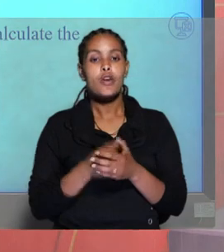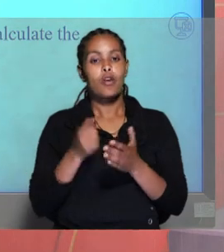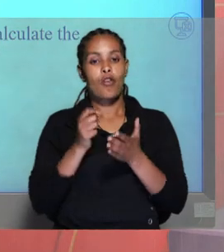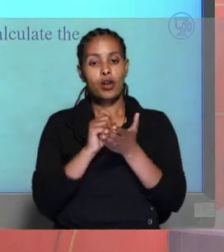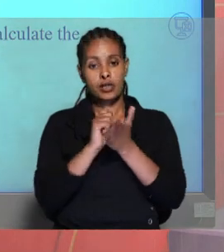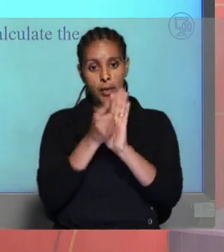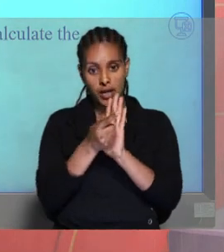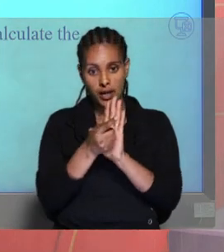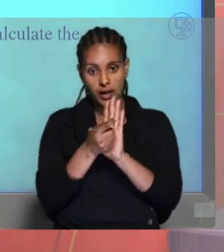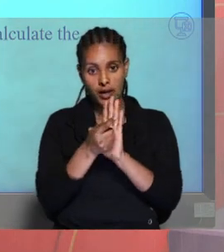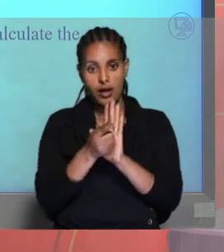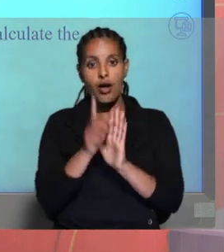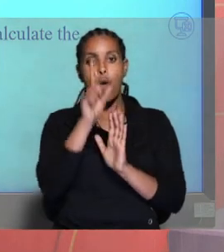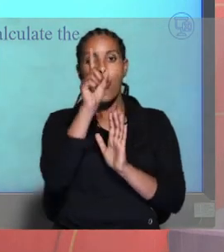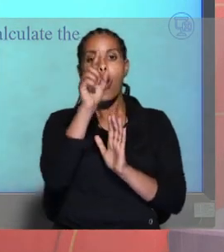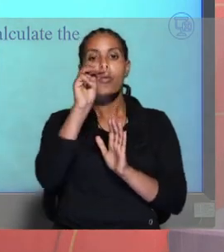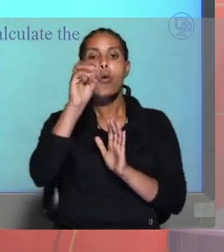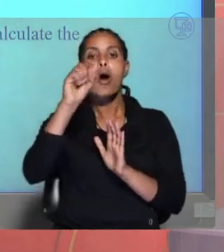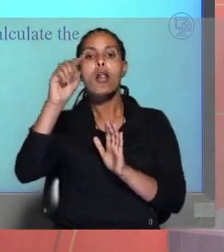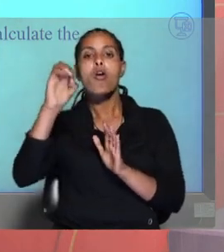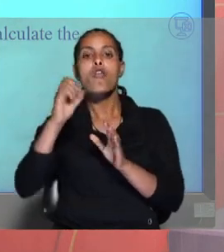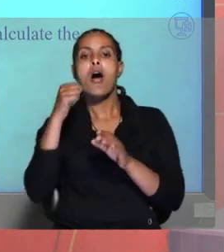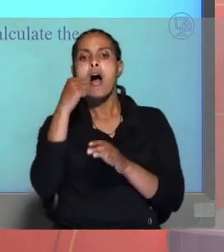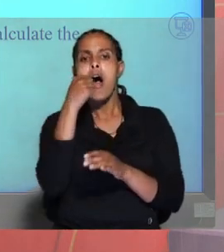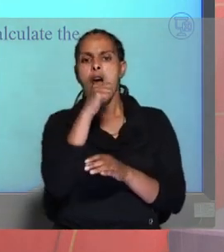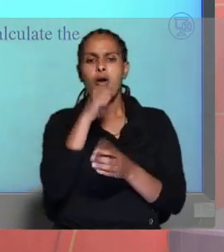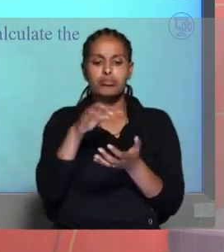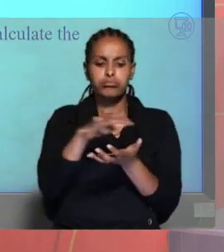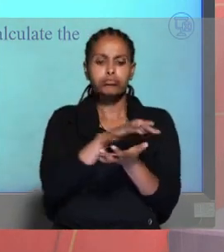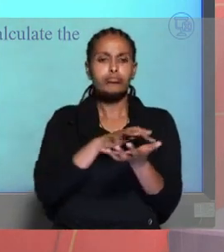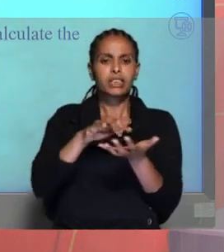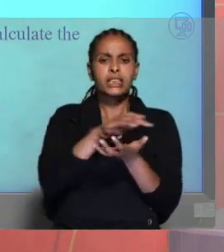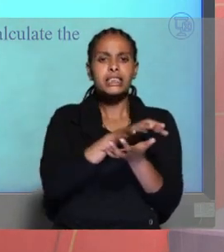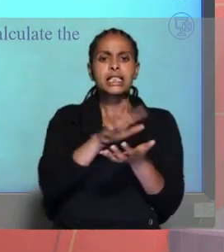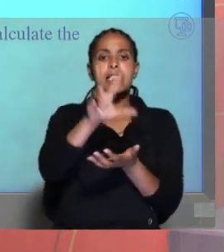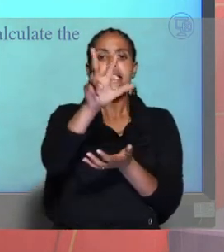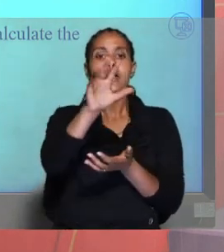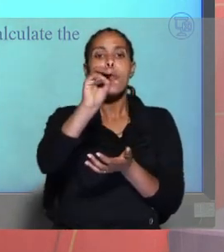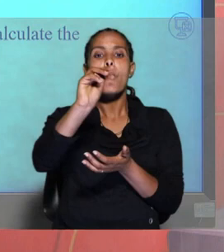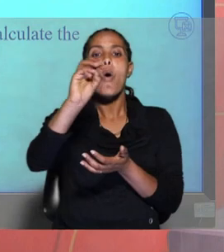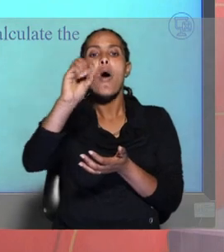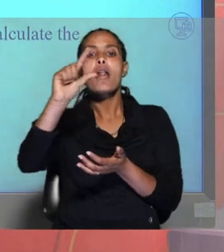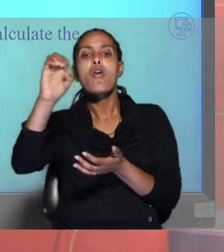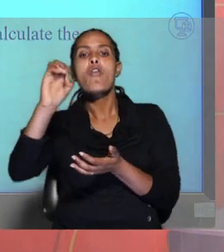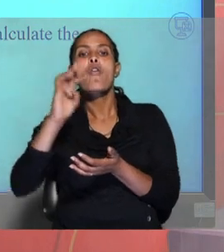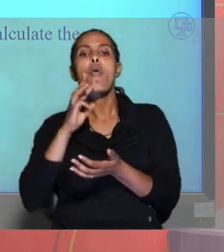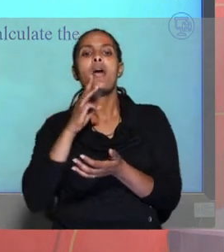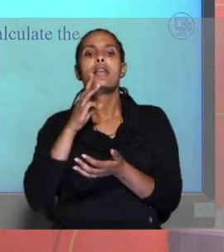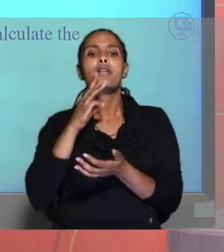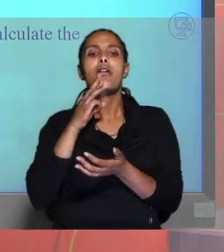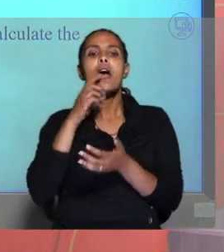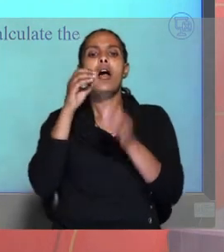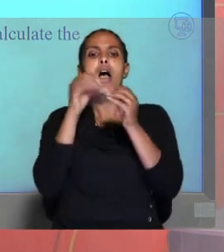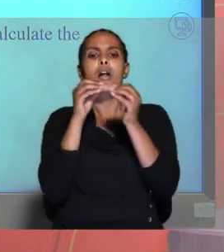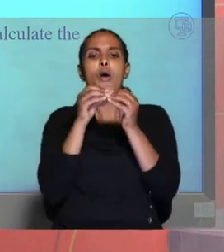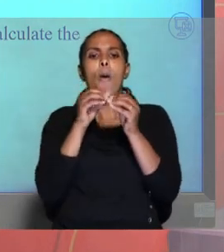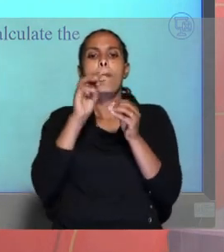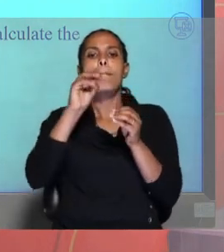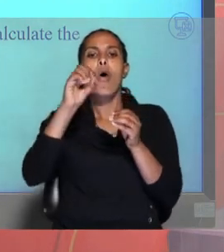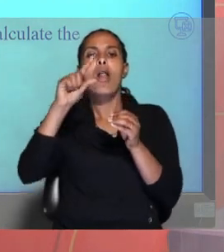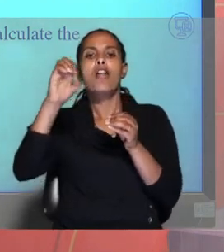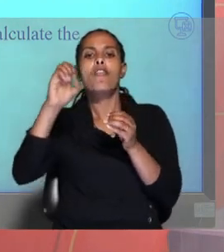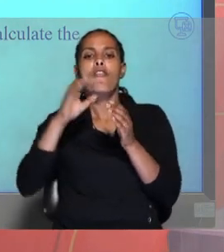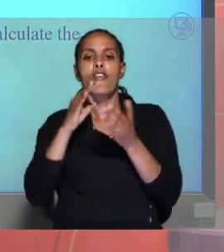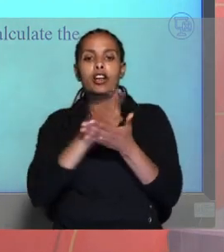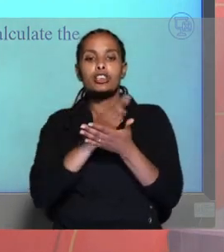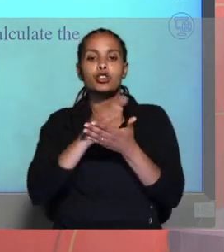For example, 1 mole of alcohol is mixed with 3 moles of water. Calculate the mole fraction